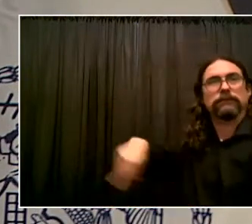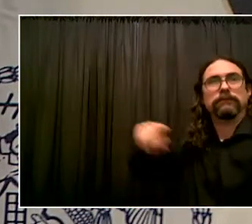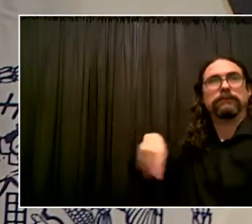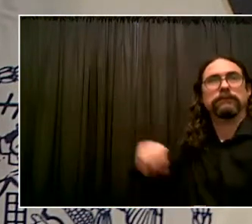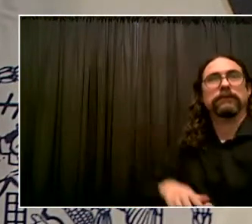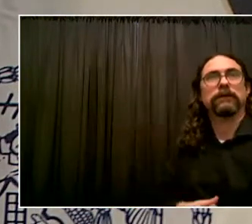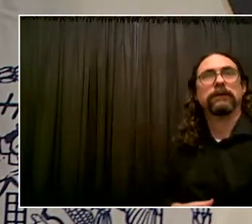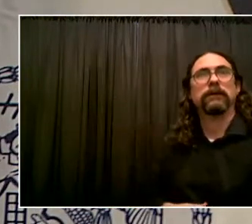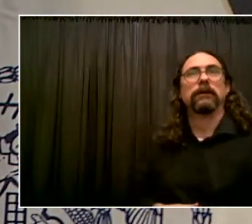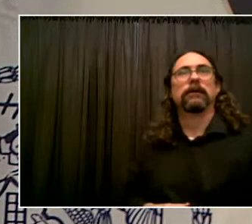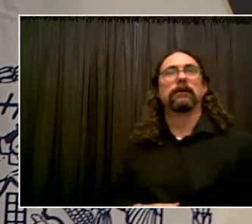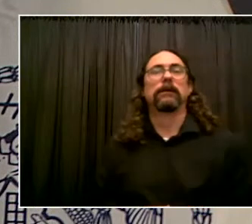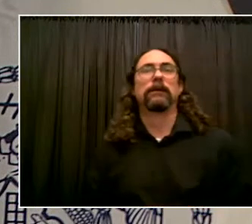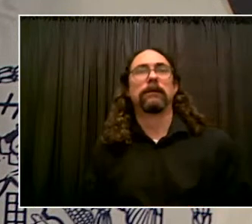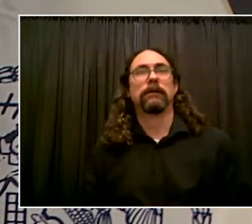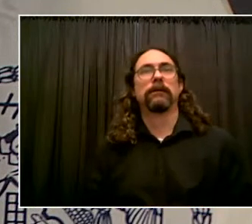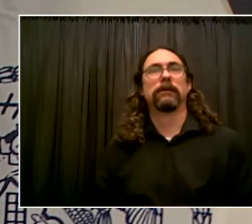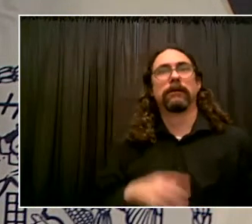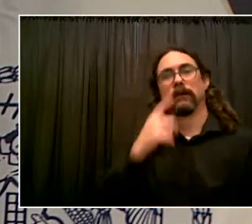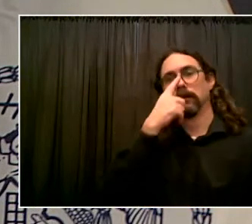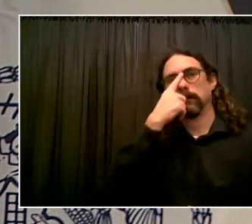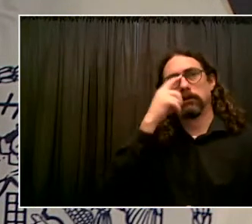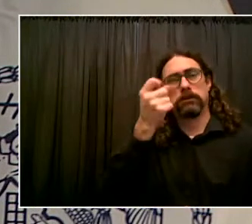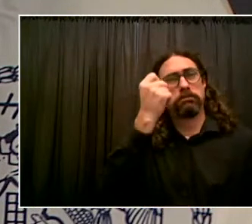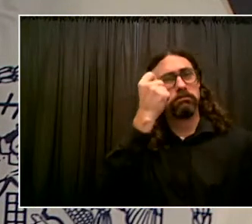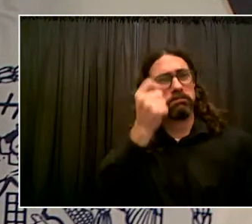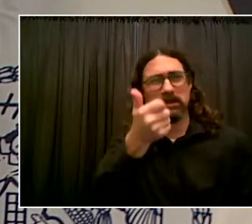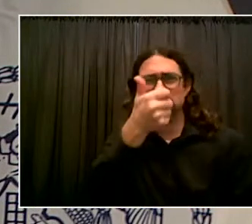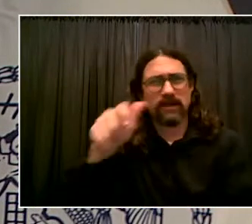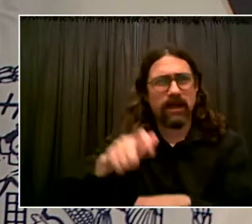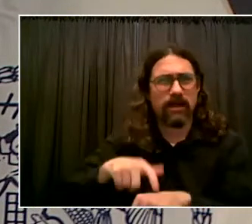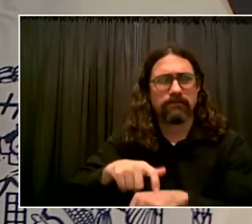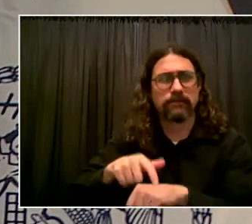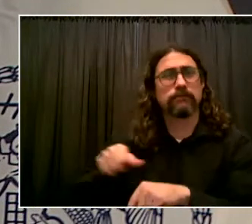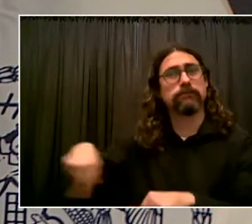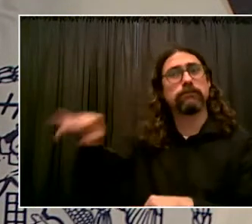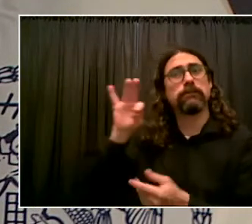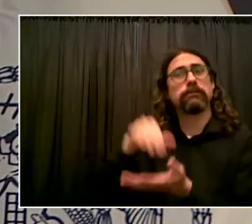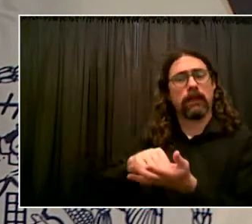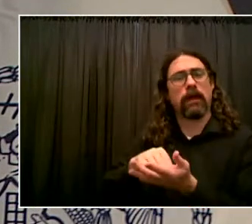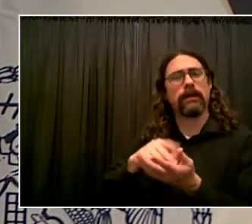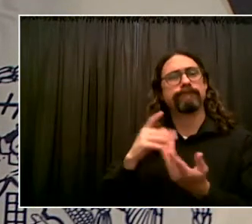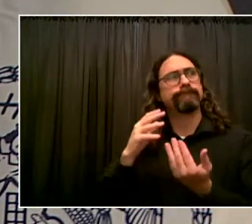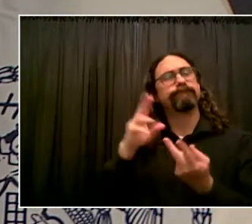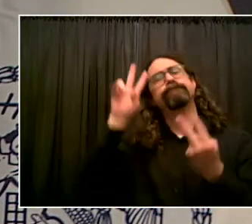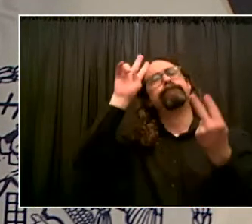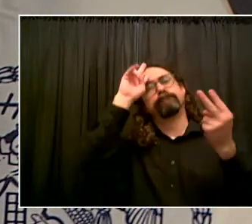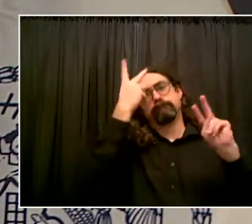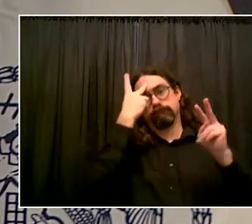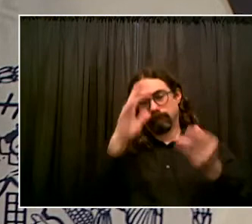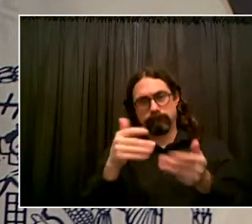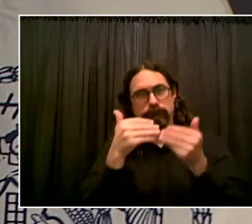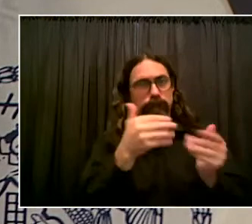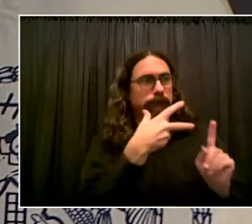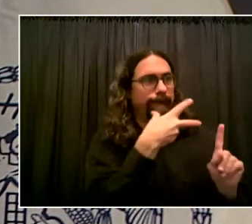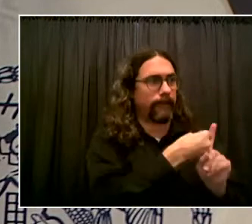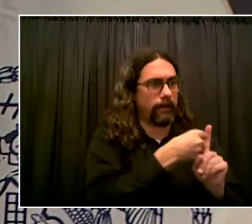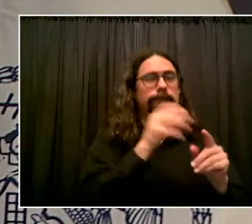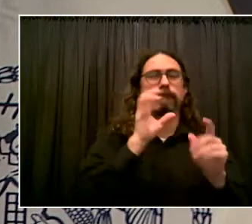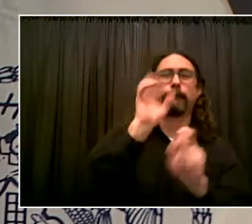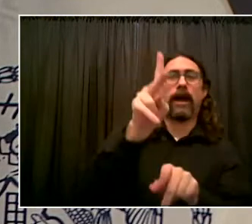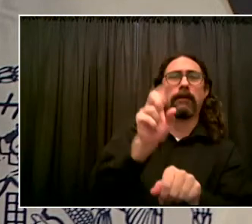we saw over the weekend a lot of that happening, thousands of people changing their mind, coming back. To your second